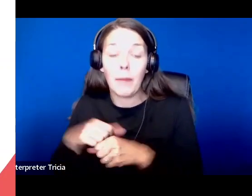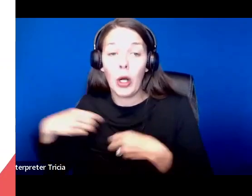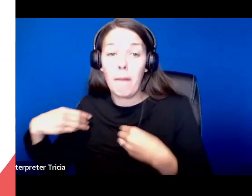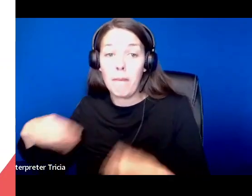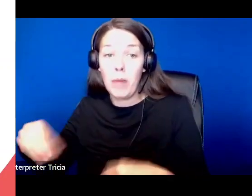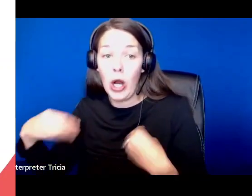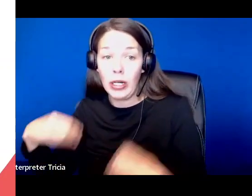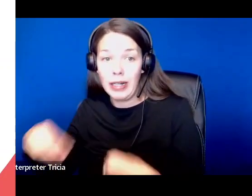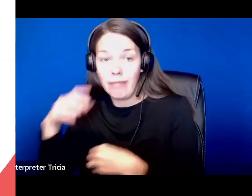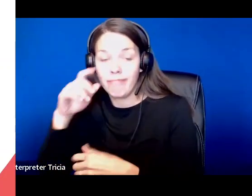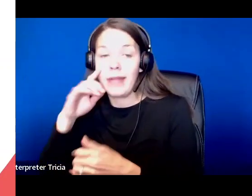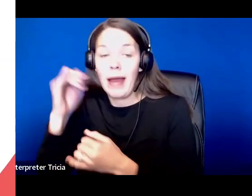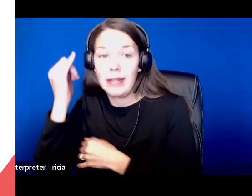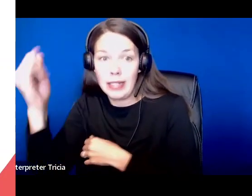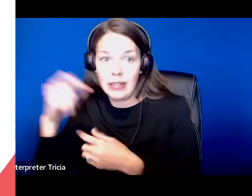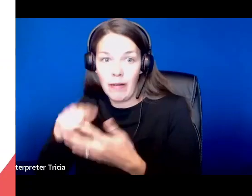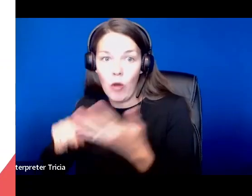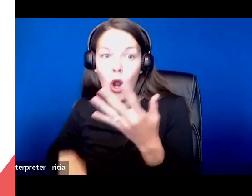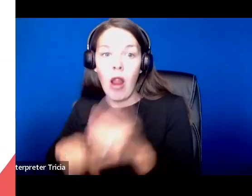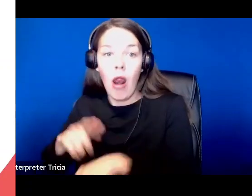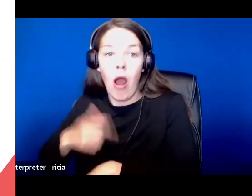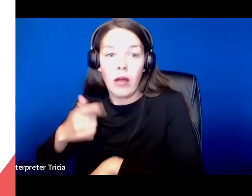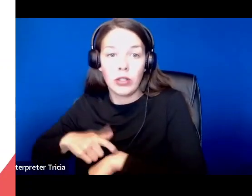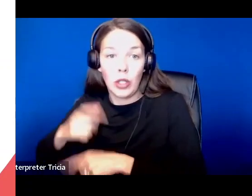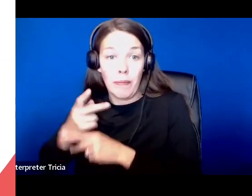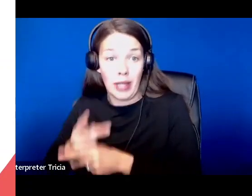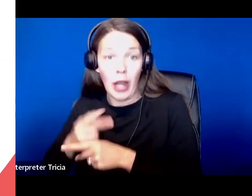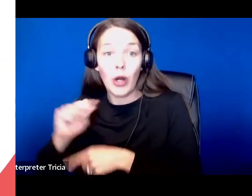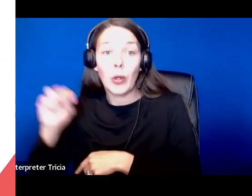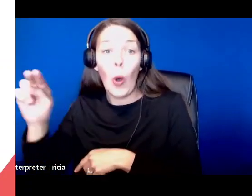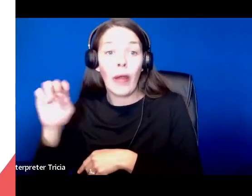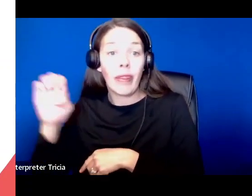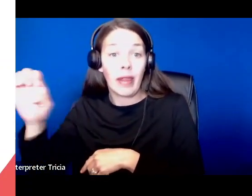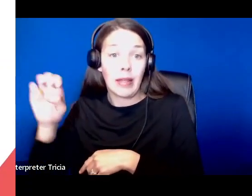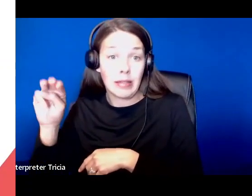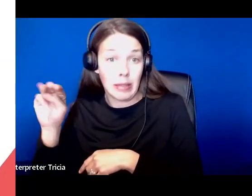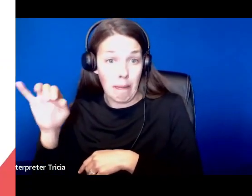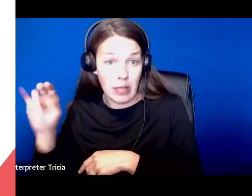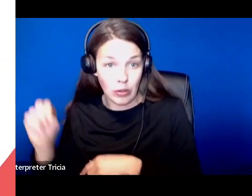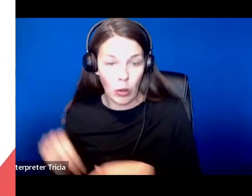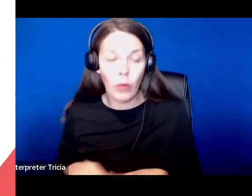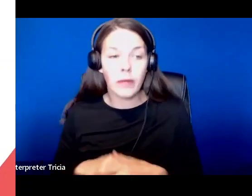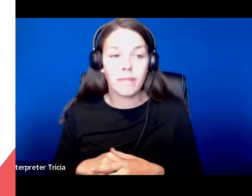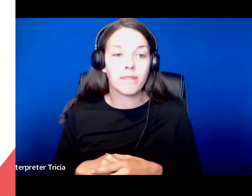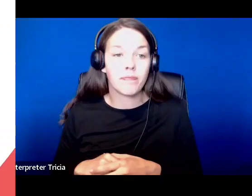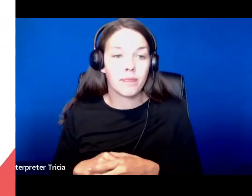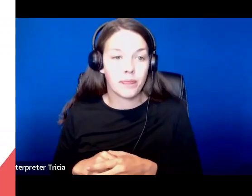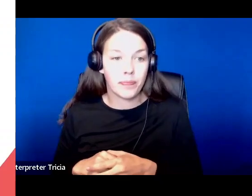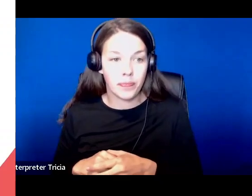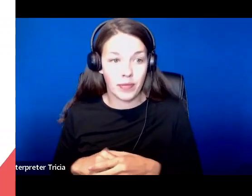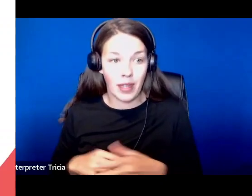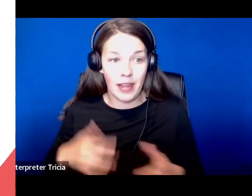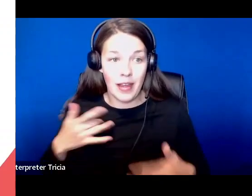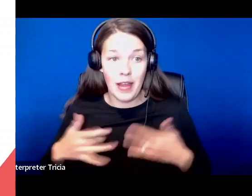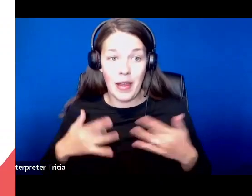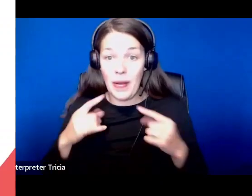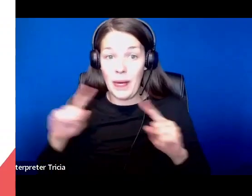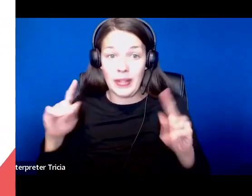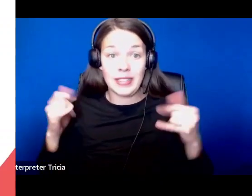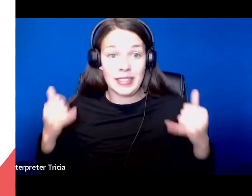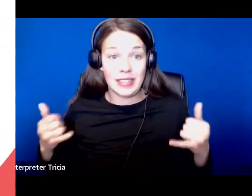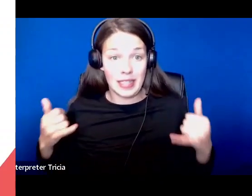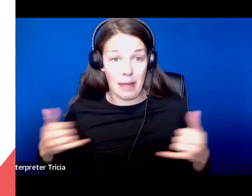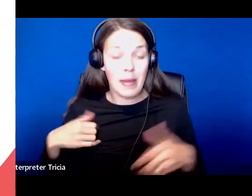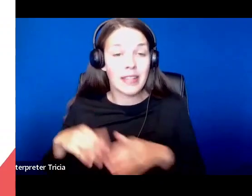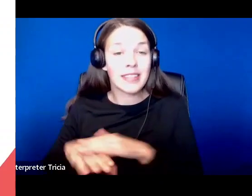in Northeast Minnesota. Before we start, a few housekeeping items. We are excited to announce that today's webinar will